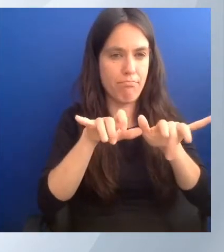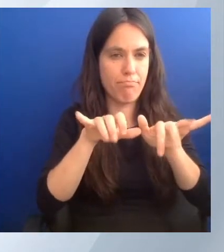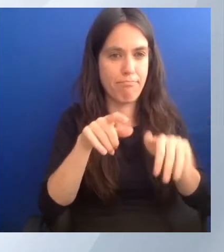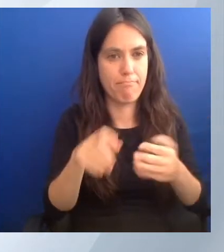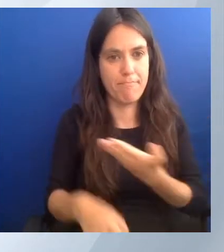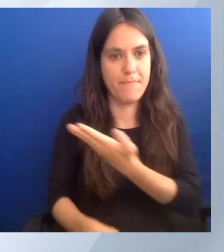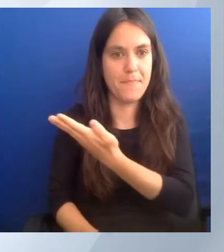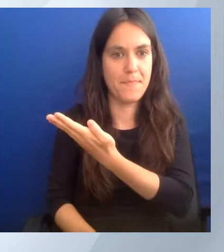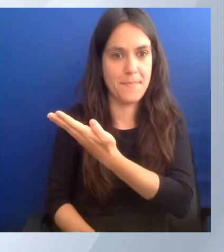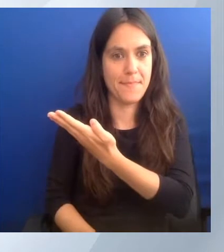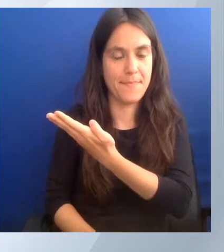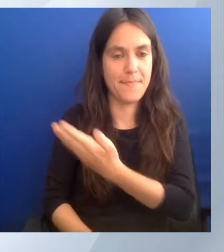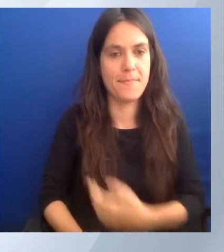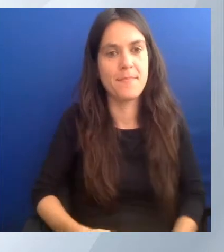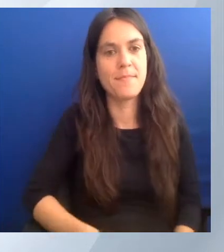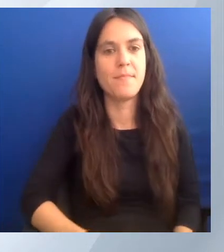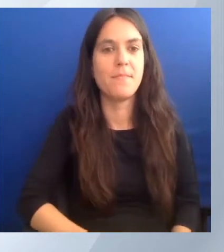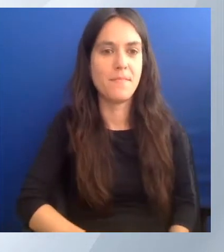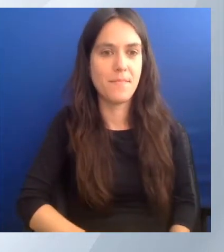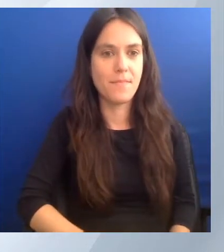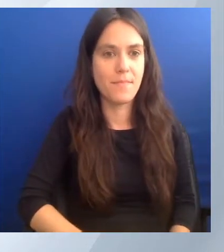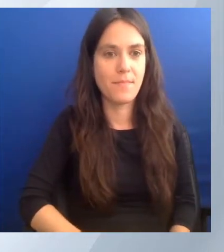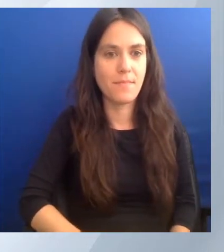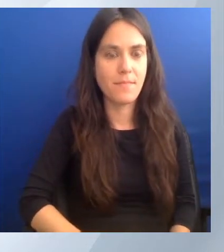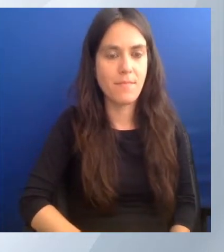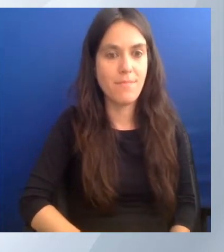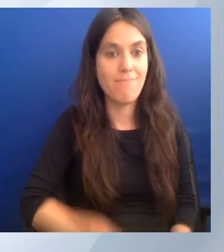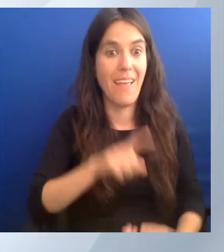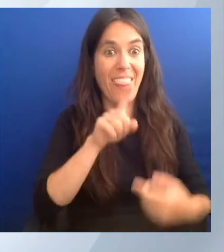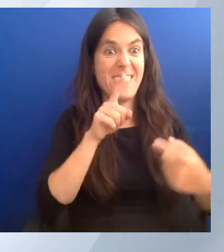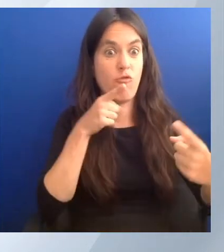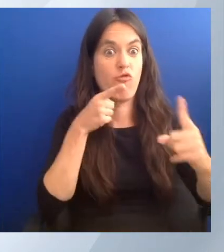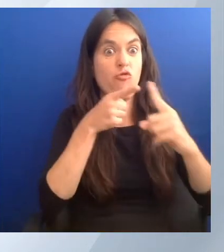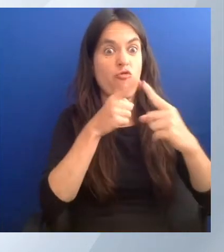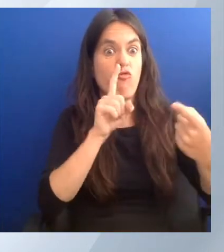And this actually gets the table reference from Azure for us to use.